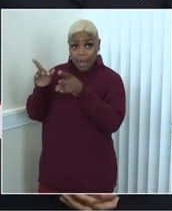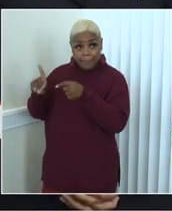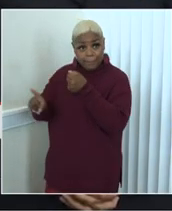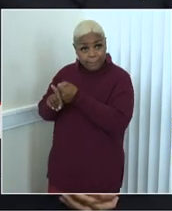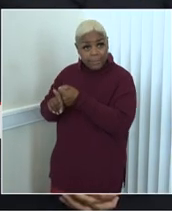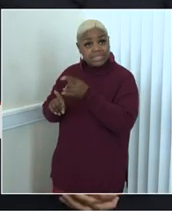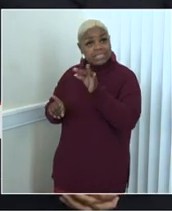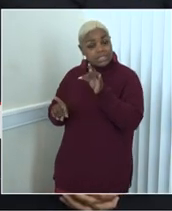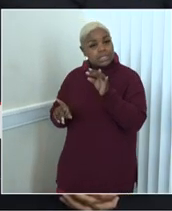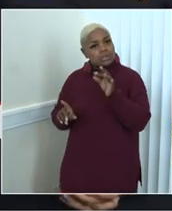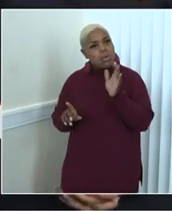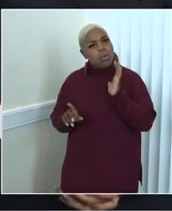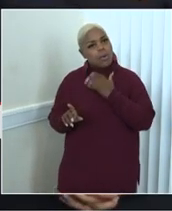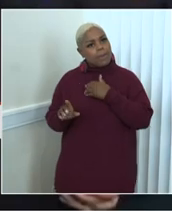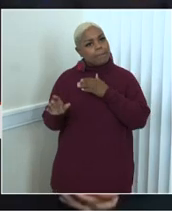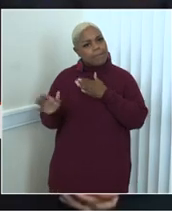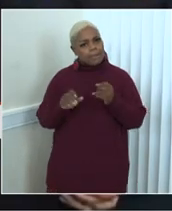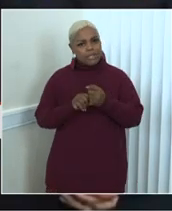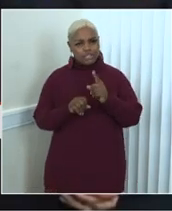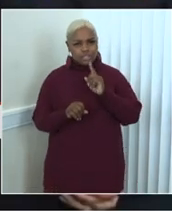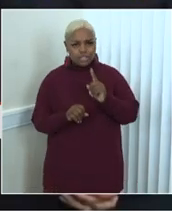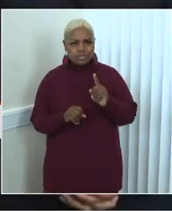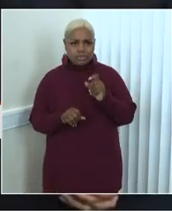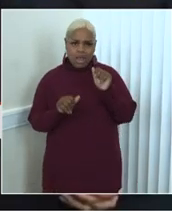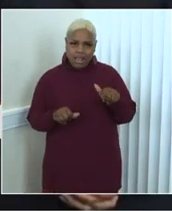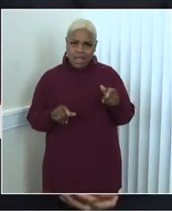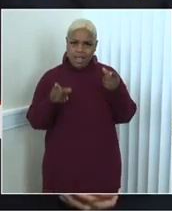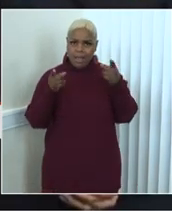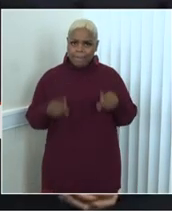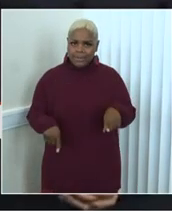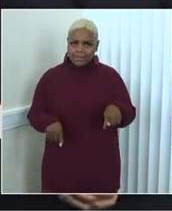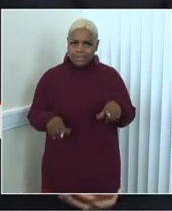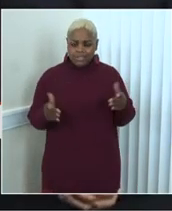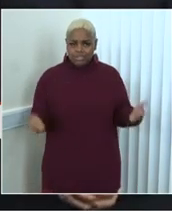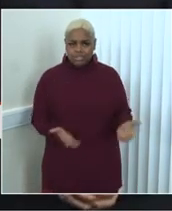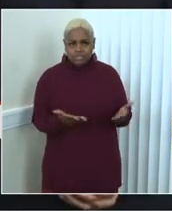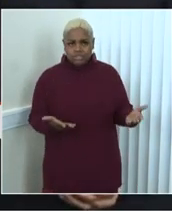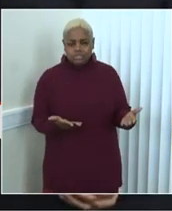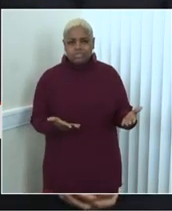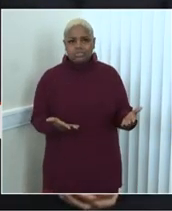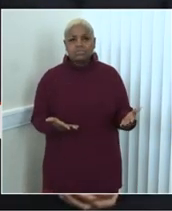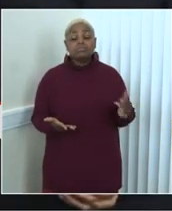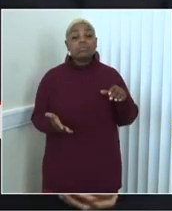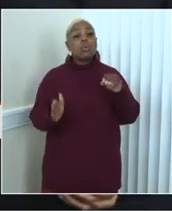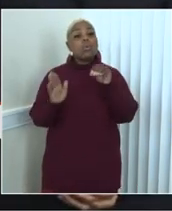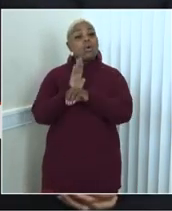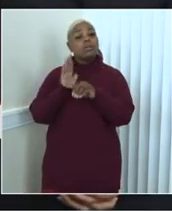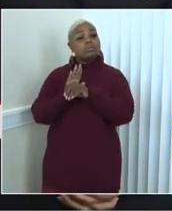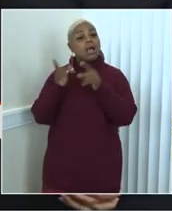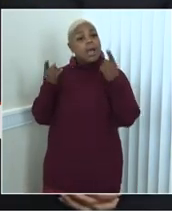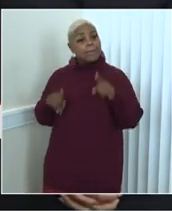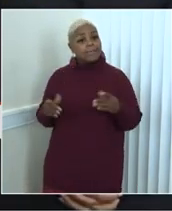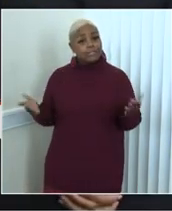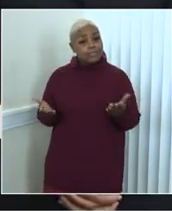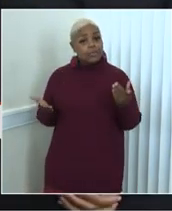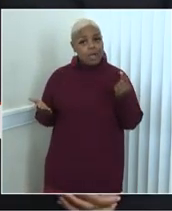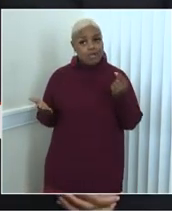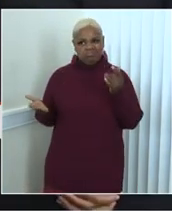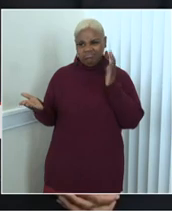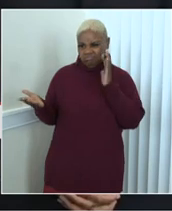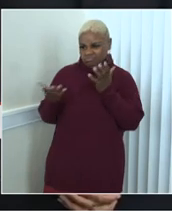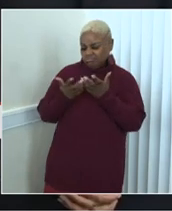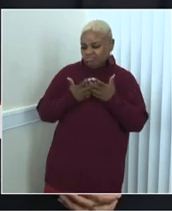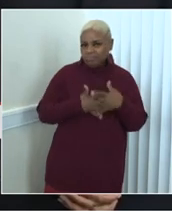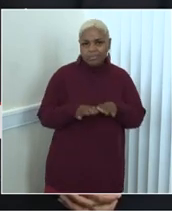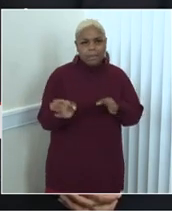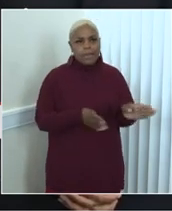perimeter? And I'm super confident that they cannot. So the New Orleans attack, we're good. And then the Las Vegas, we're good on those